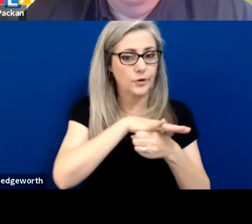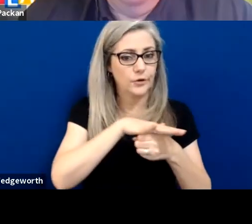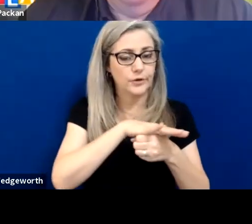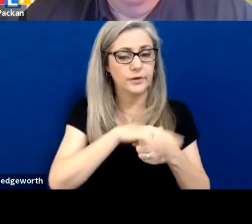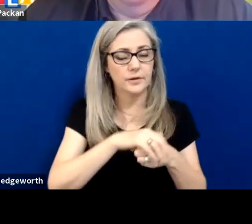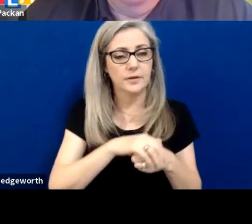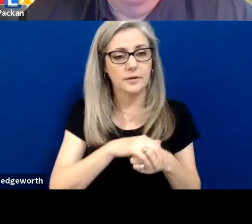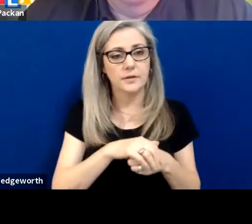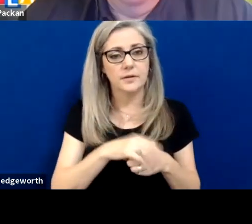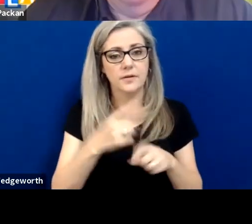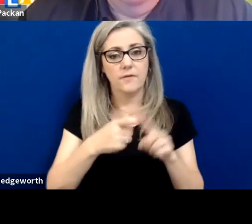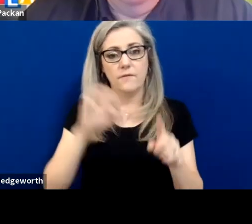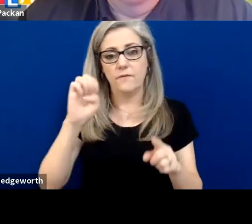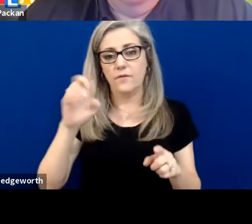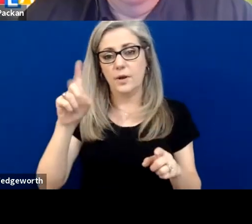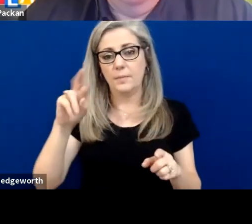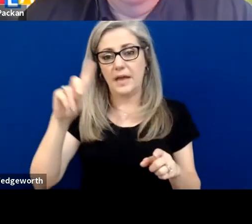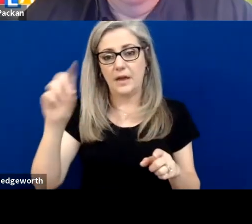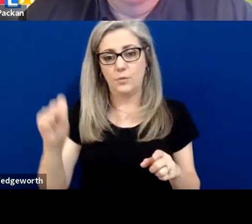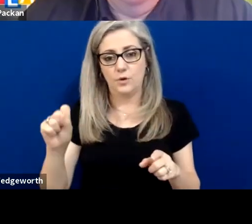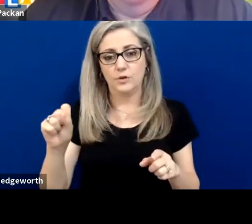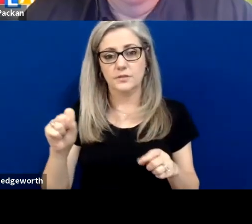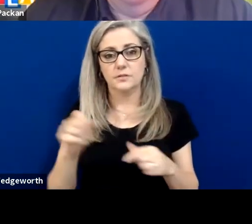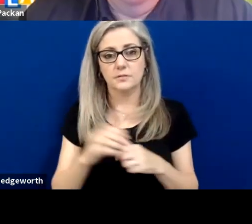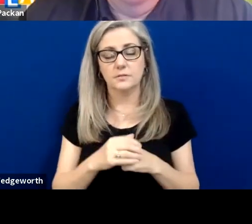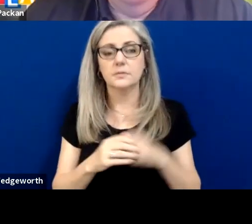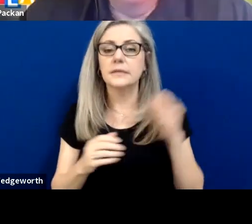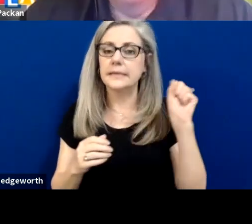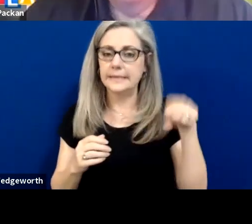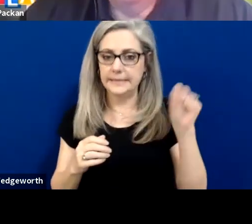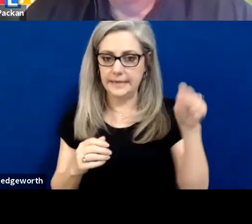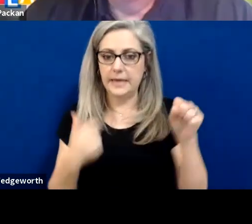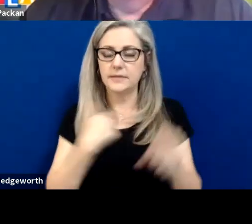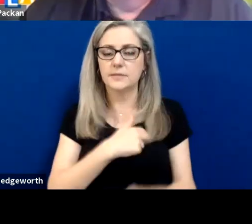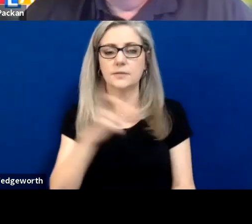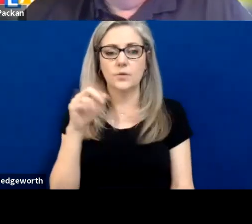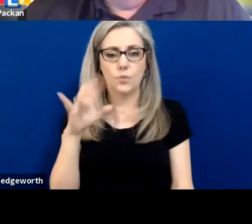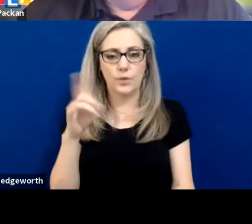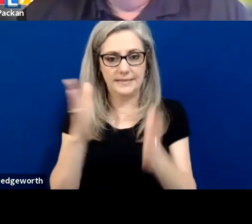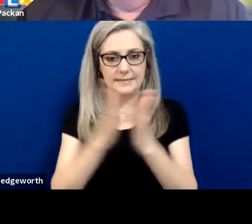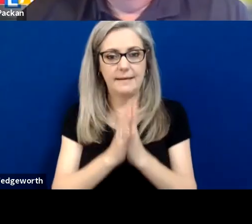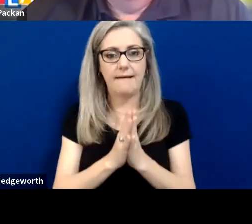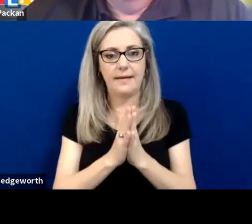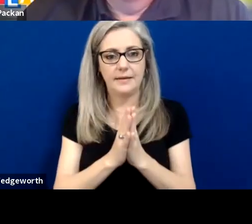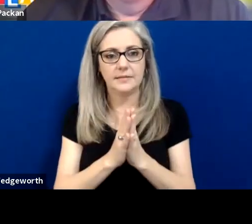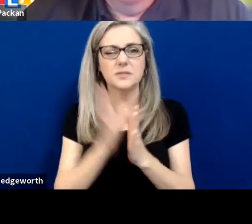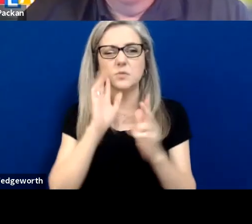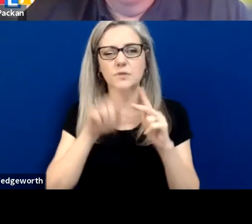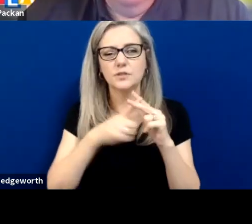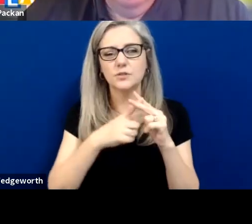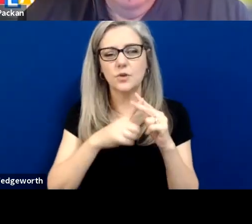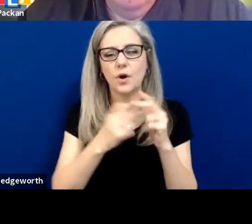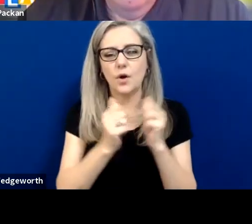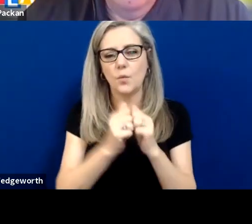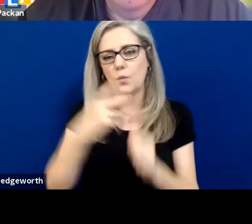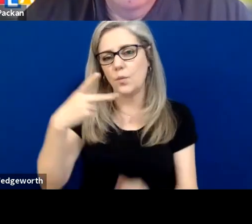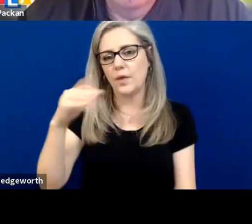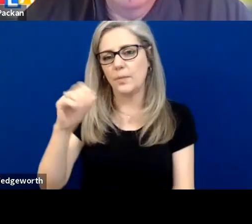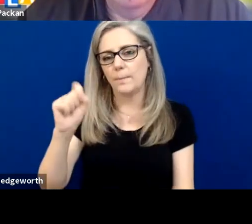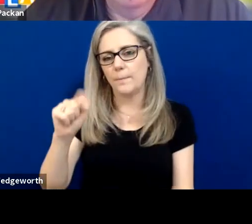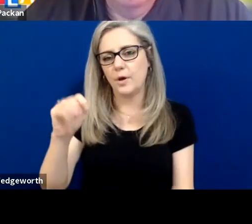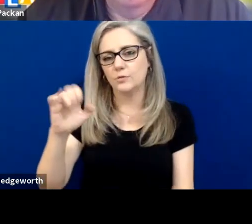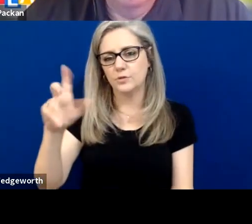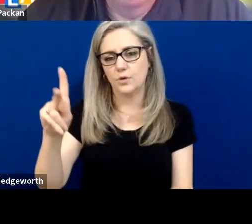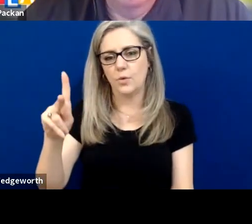Edwards to Pocker's Page. Yes, sir. And we did ask all those, and I'll start with this post oak question